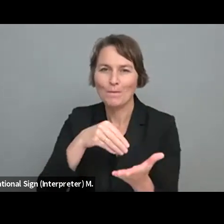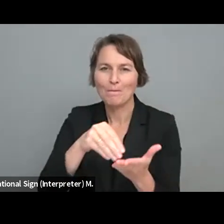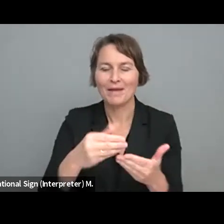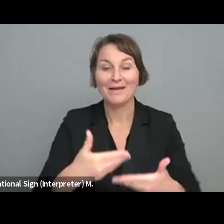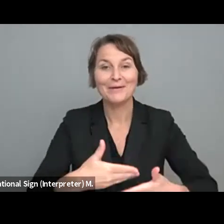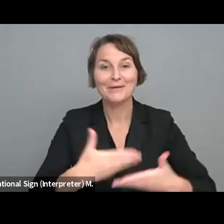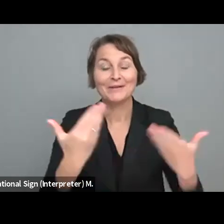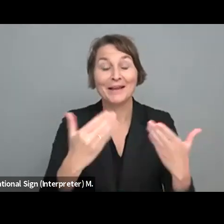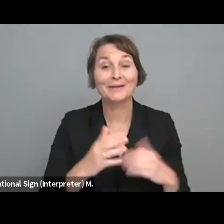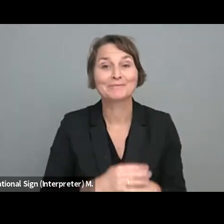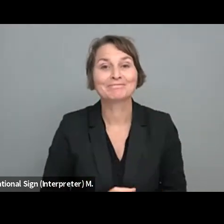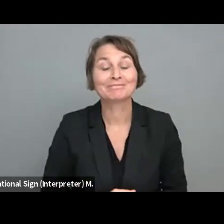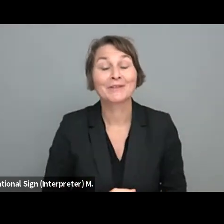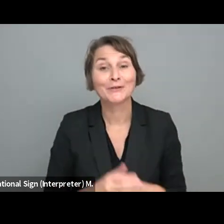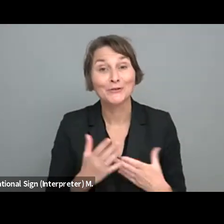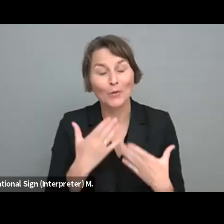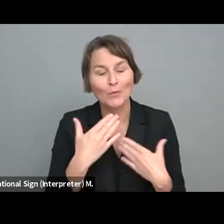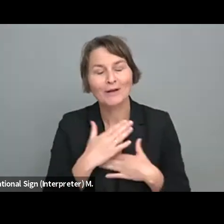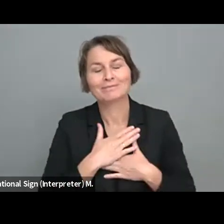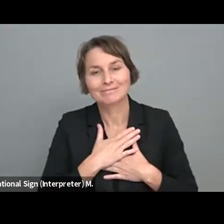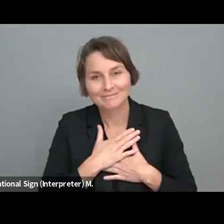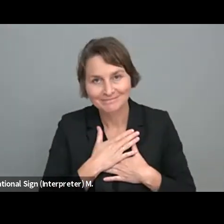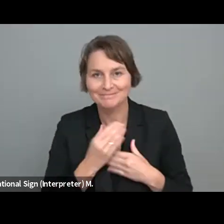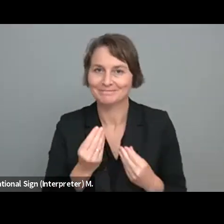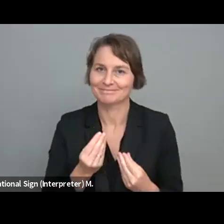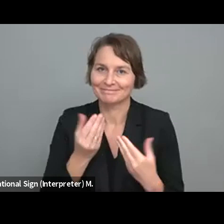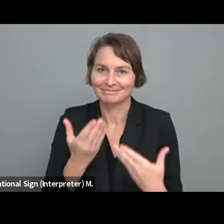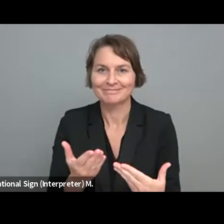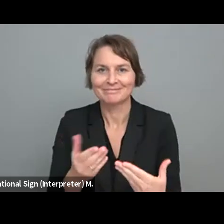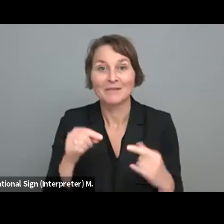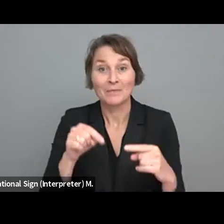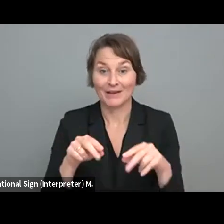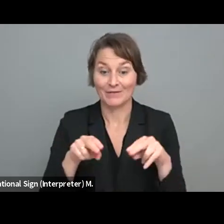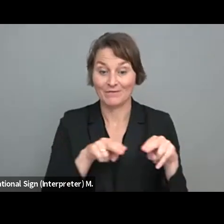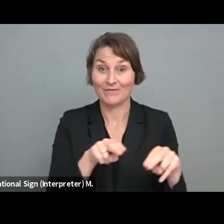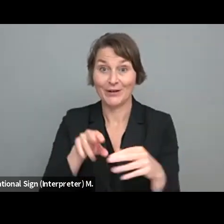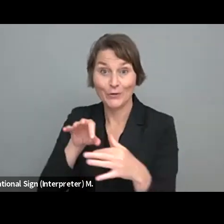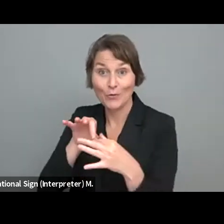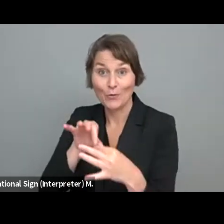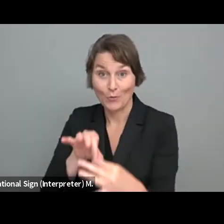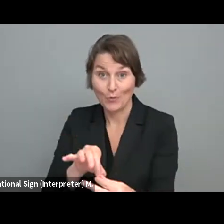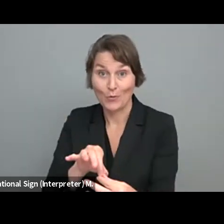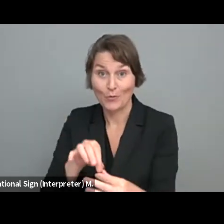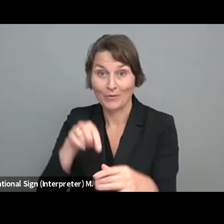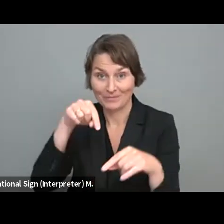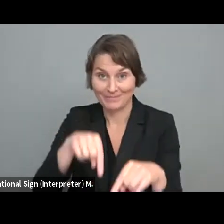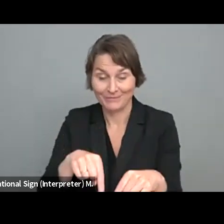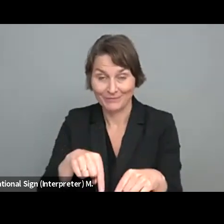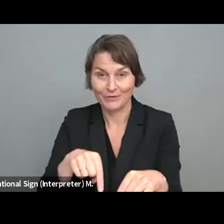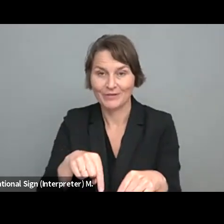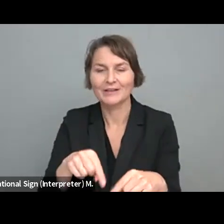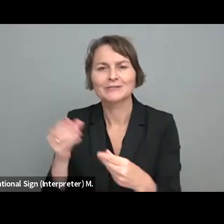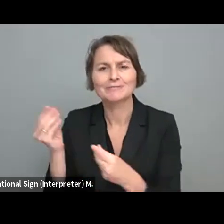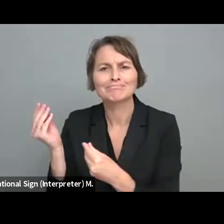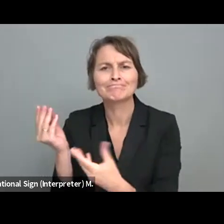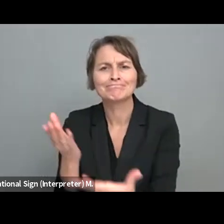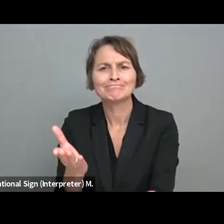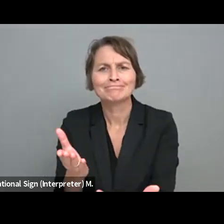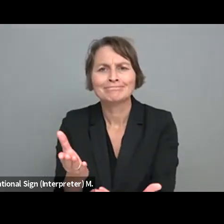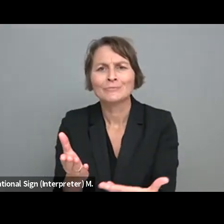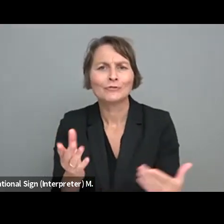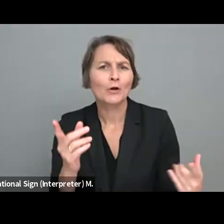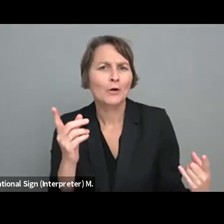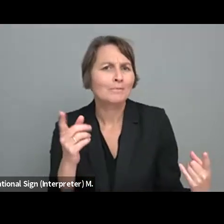the National Equal Pay Day video that is going to be forwarded or shared to us, where we'll be hearing